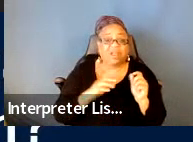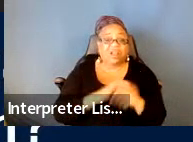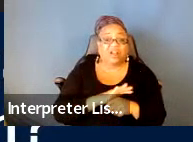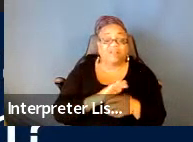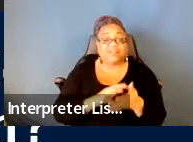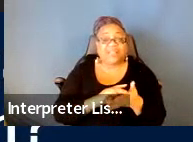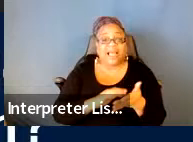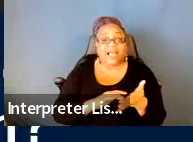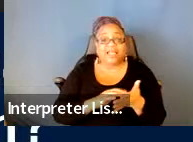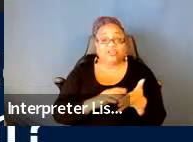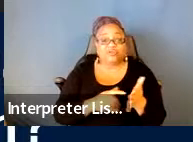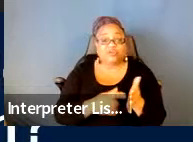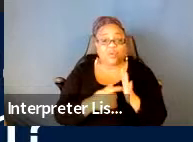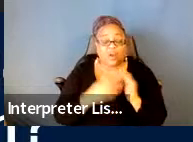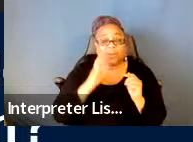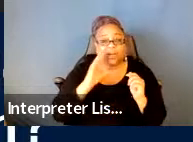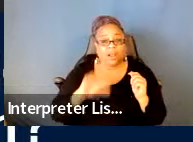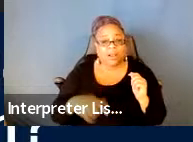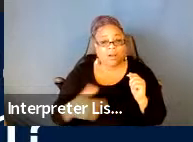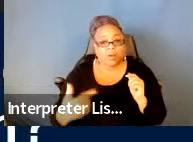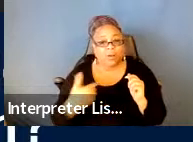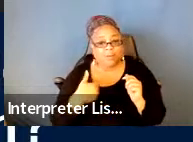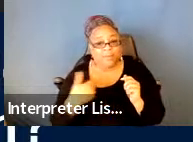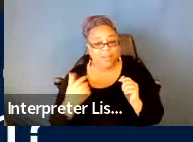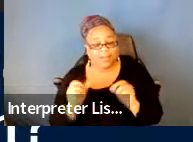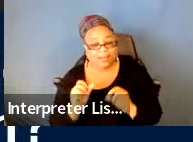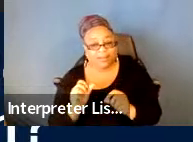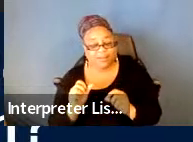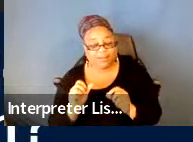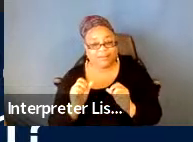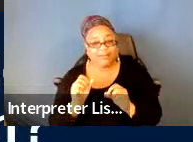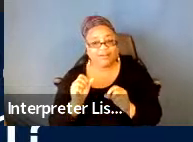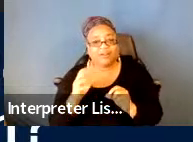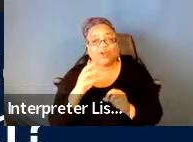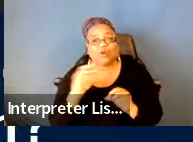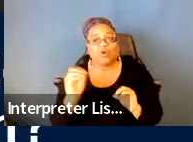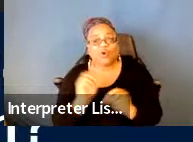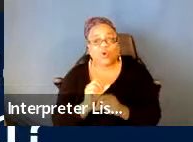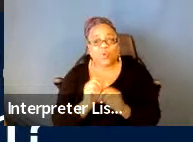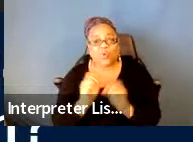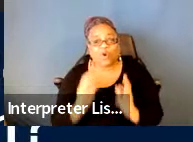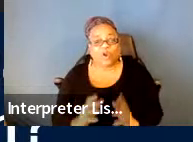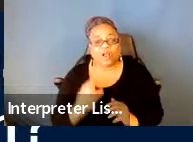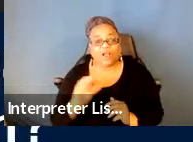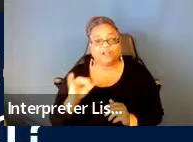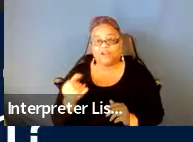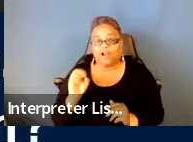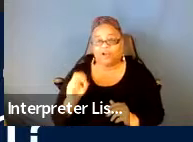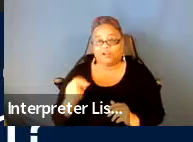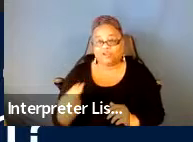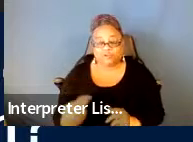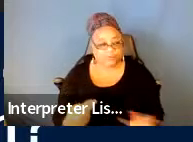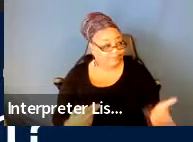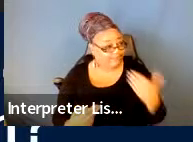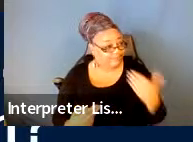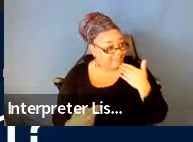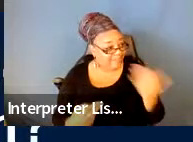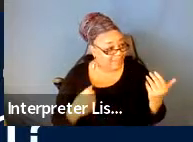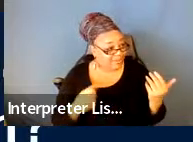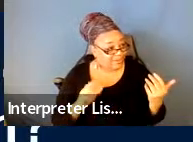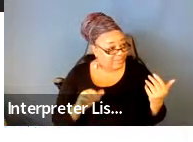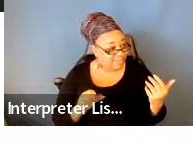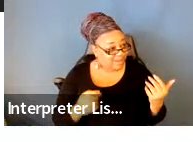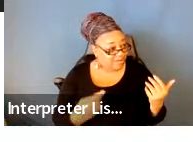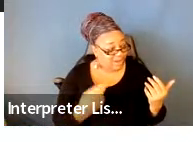I will turn it over to my colleague, Josh. Thank you very much, Sarah. Let's move on to the next